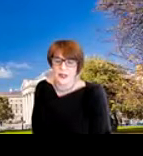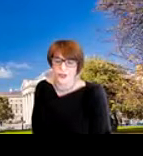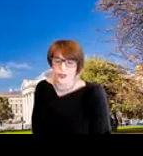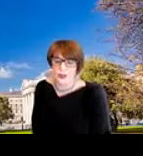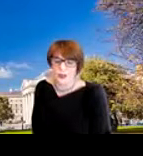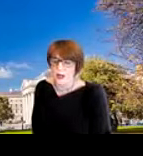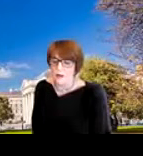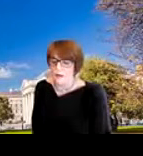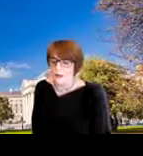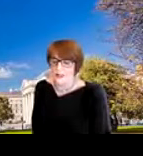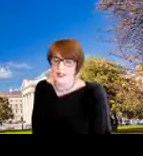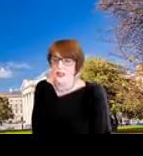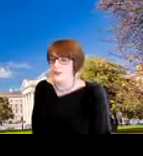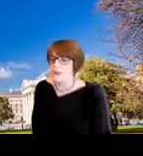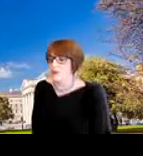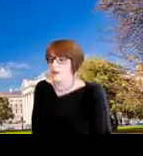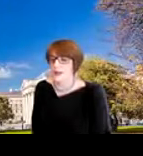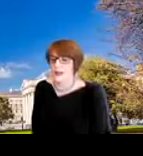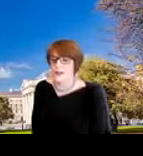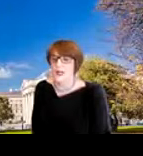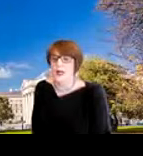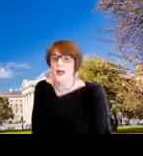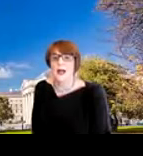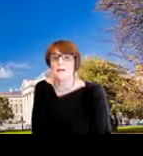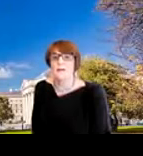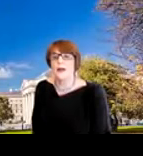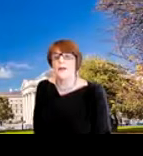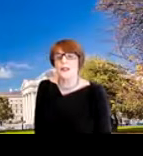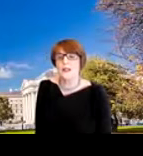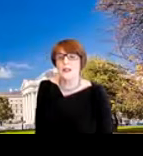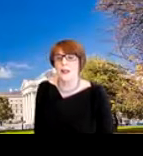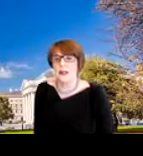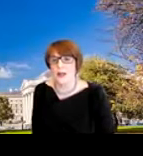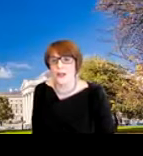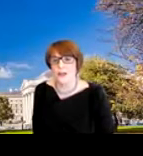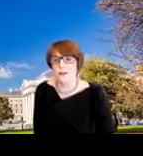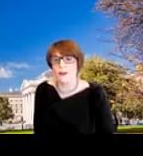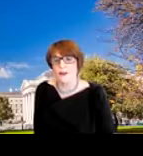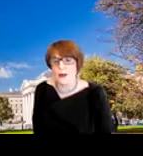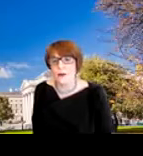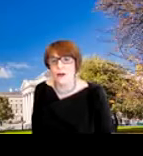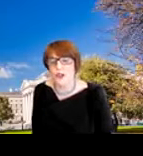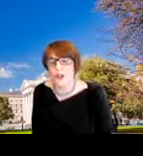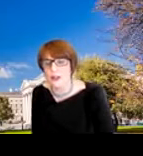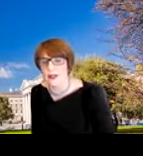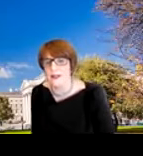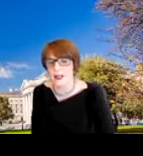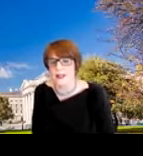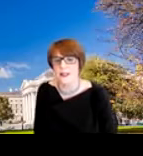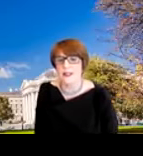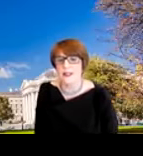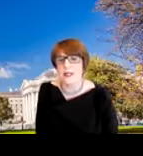at the HRB for assisting us with that. This is a large conceptual framework which